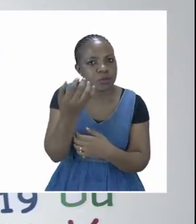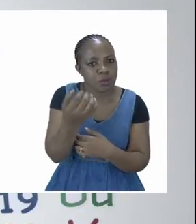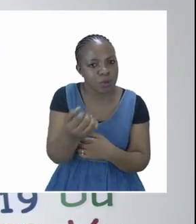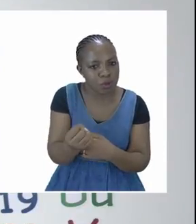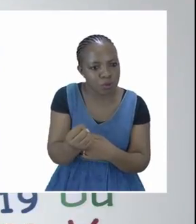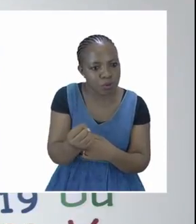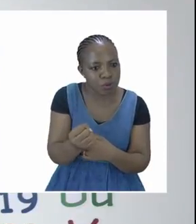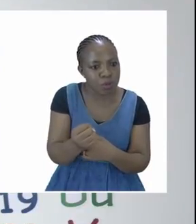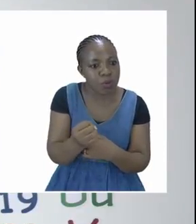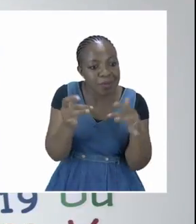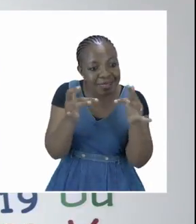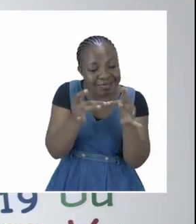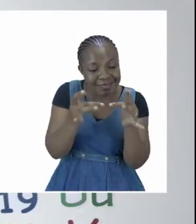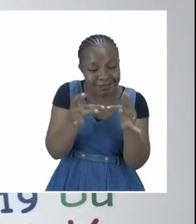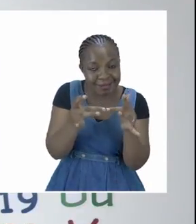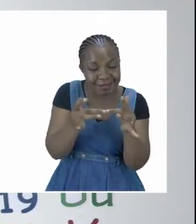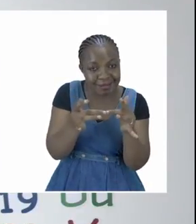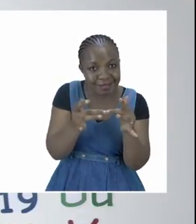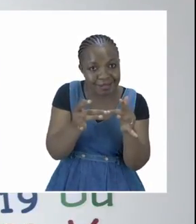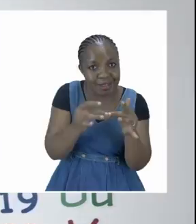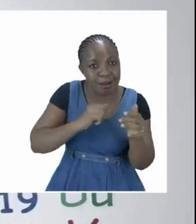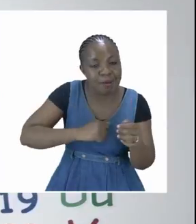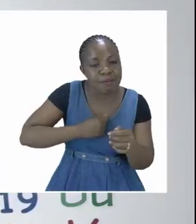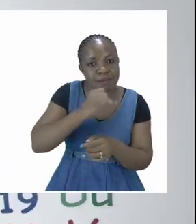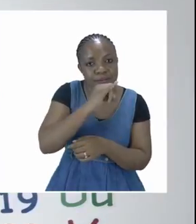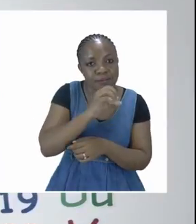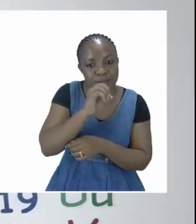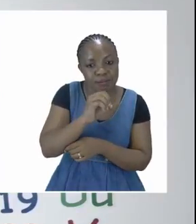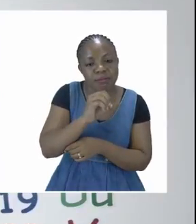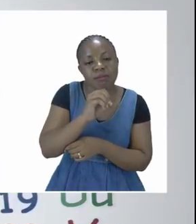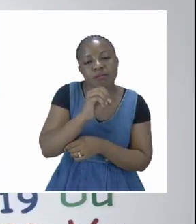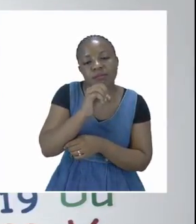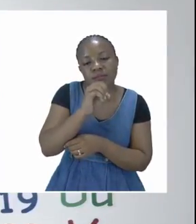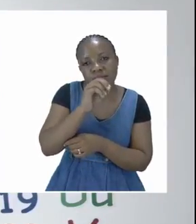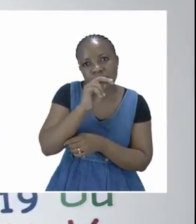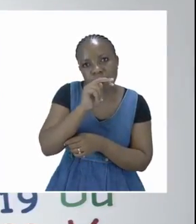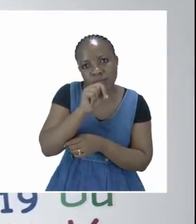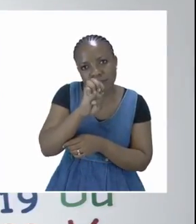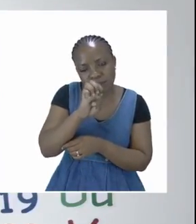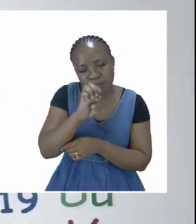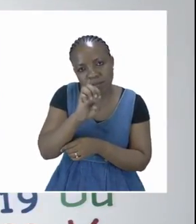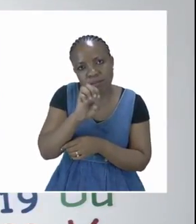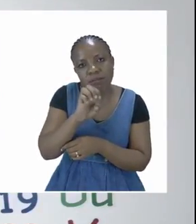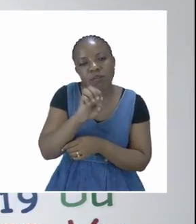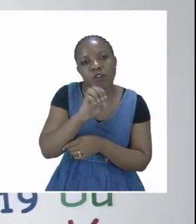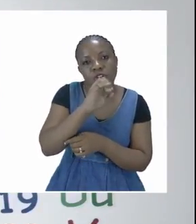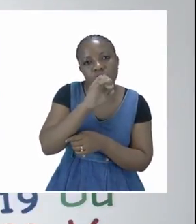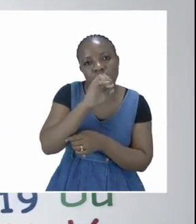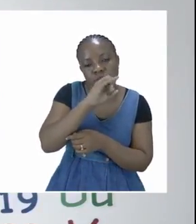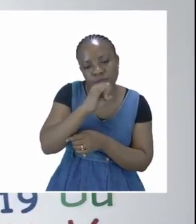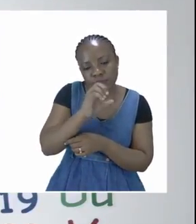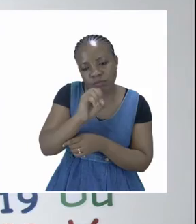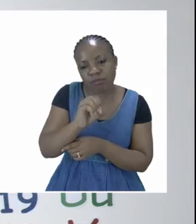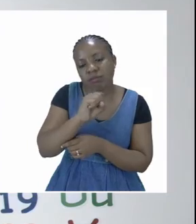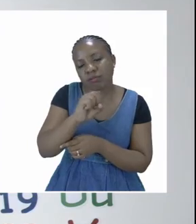our online platforms, MyZone and Zoshi Facebook pages, and in addition,